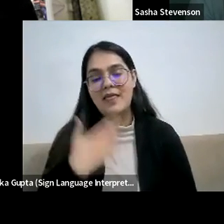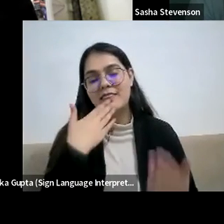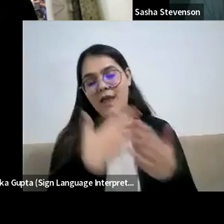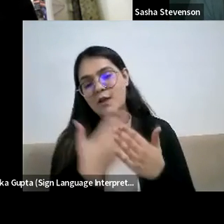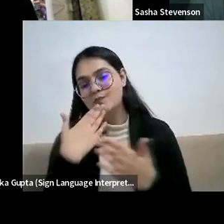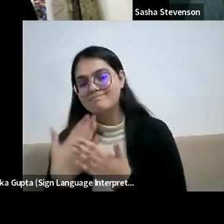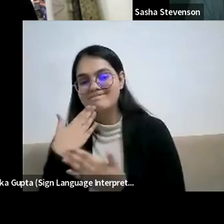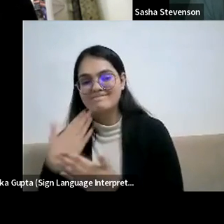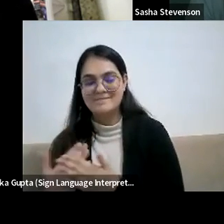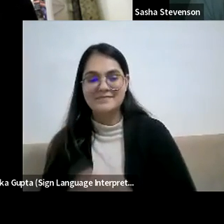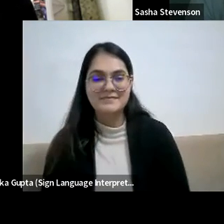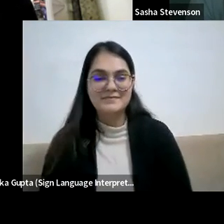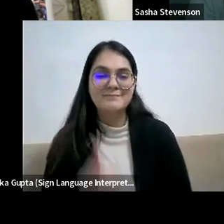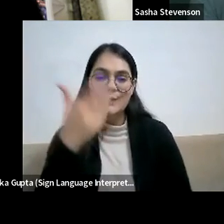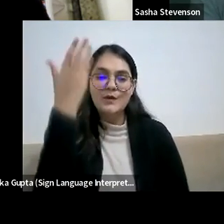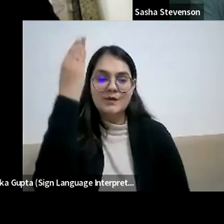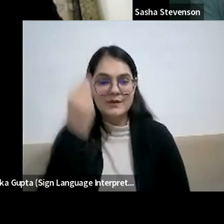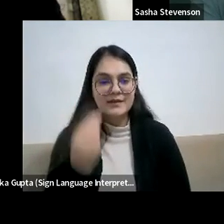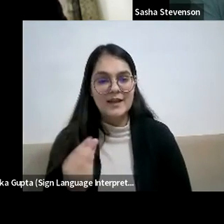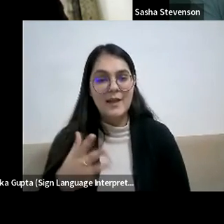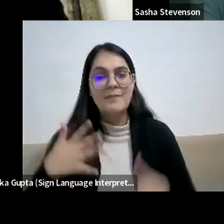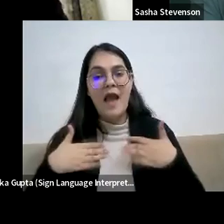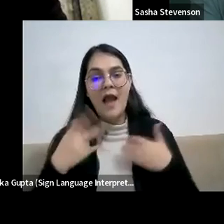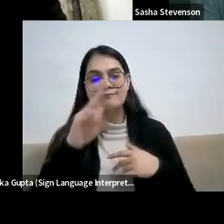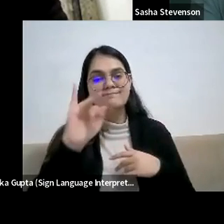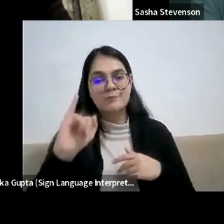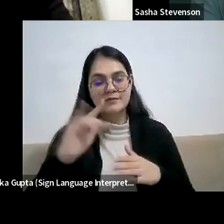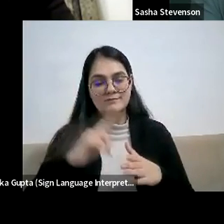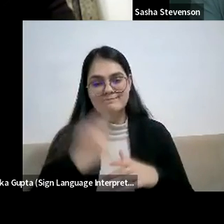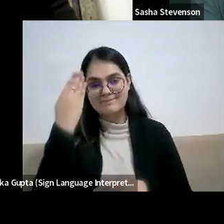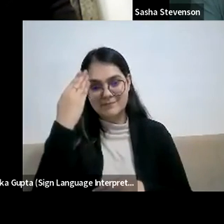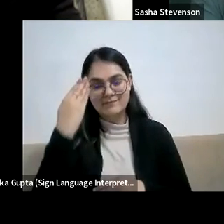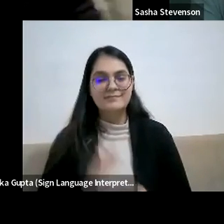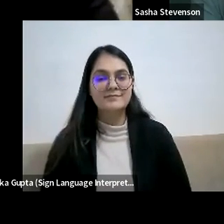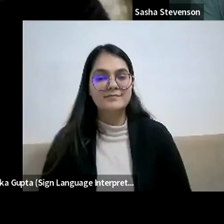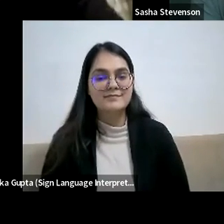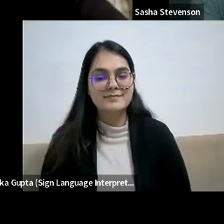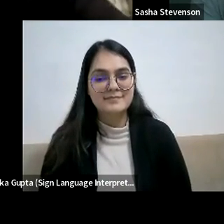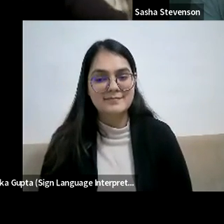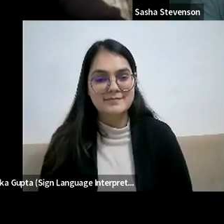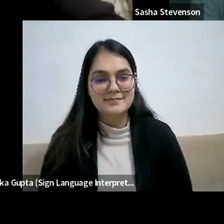much, and good night, and a very happy Republic Day to everyone again. Okay.